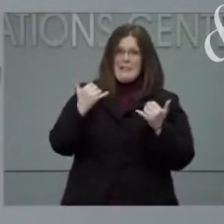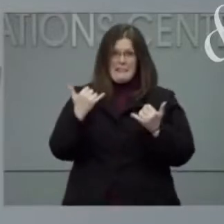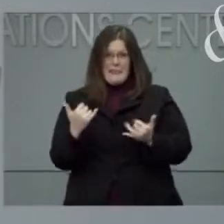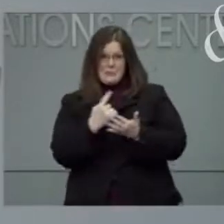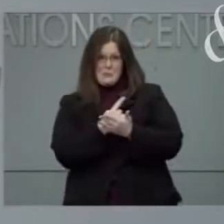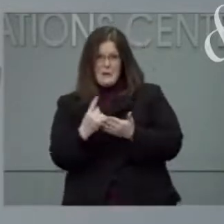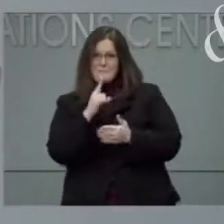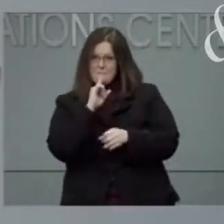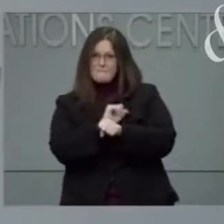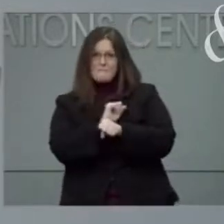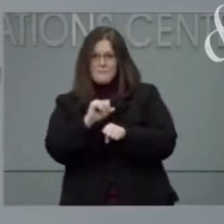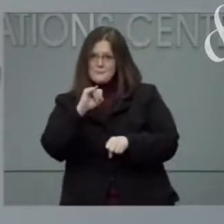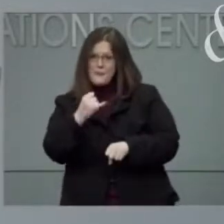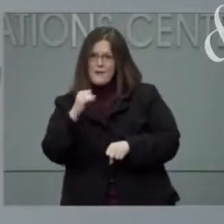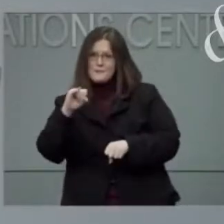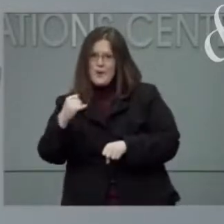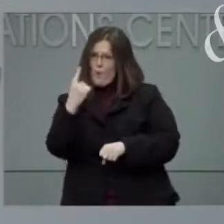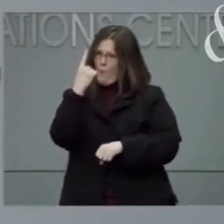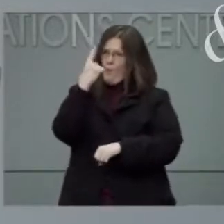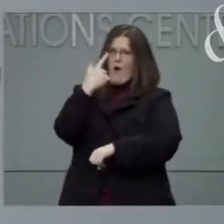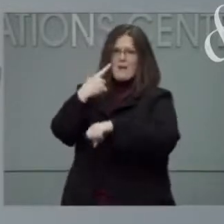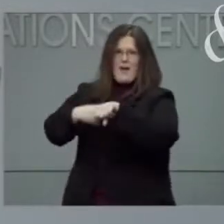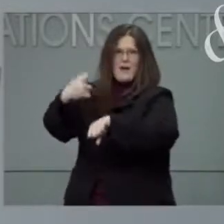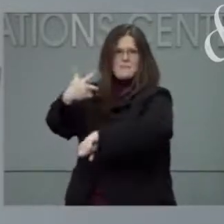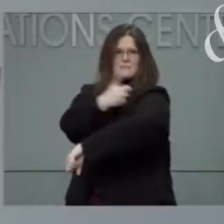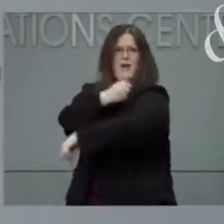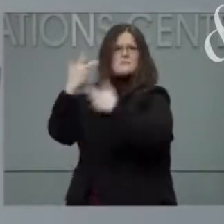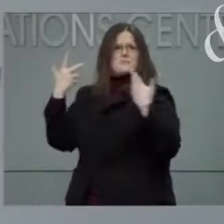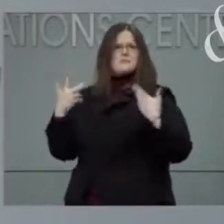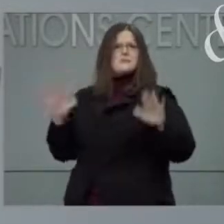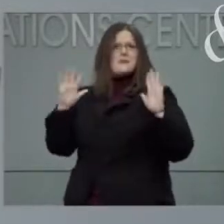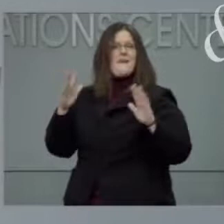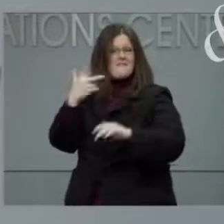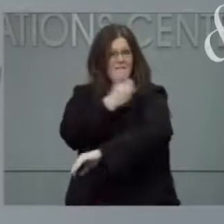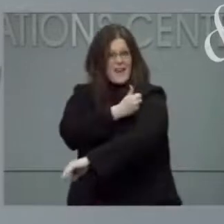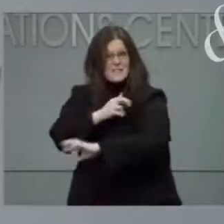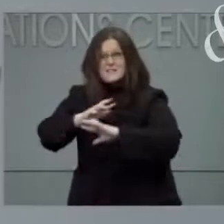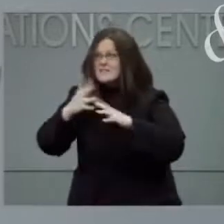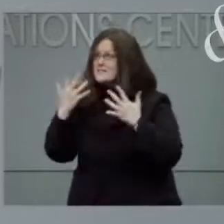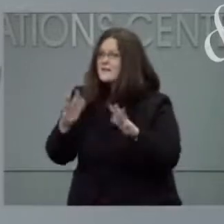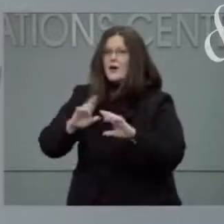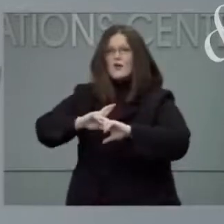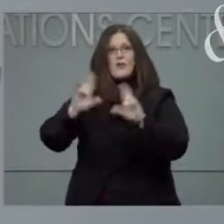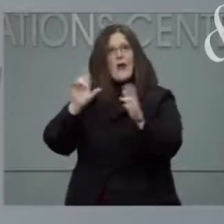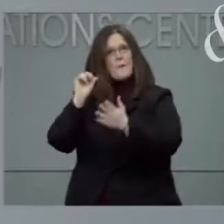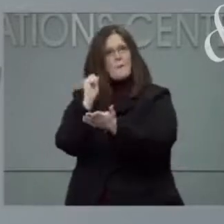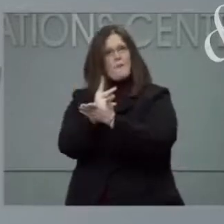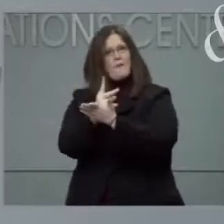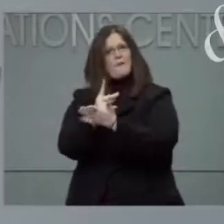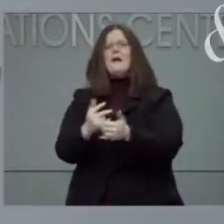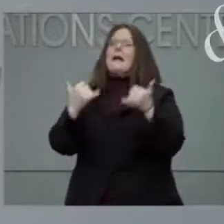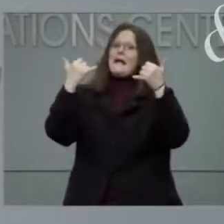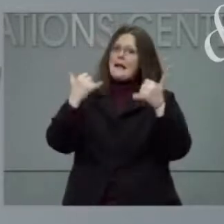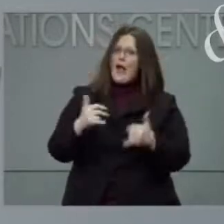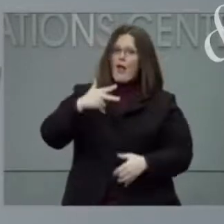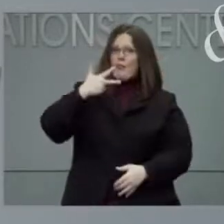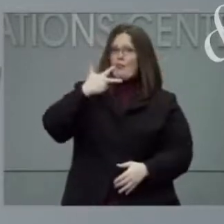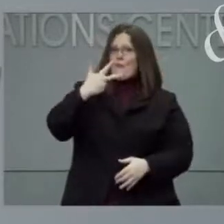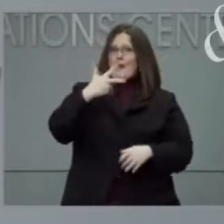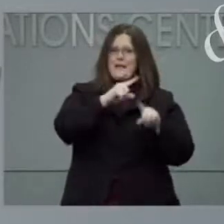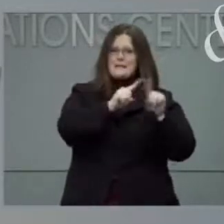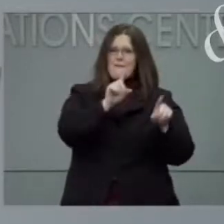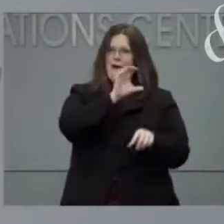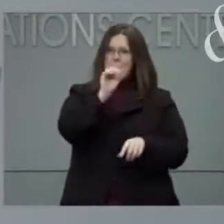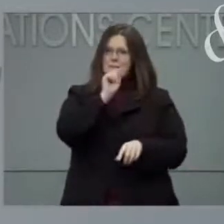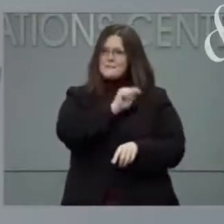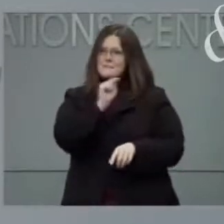Johnson one-shot vaccine. And we now have 3 tested, safe, and effective COVID-19 vaccines that are keeping people